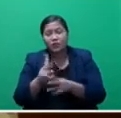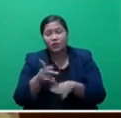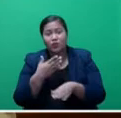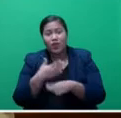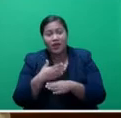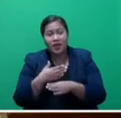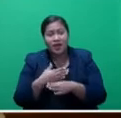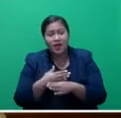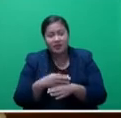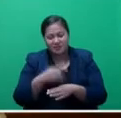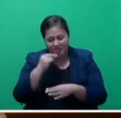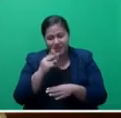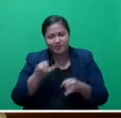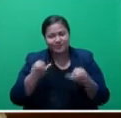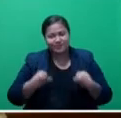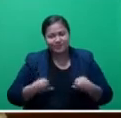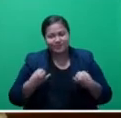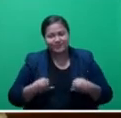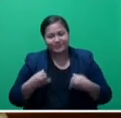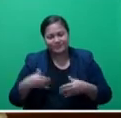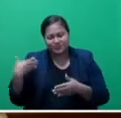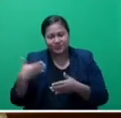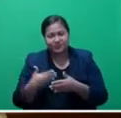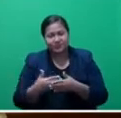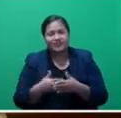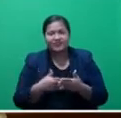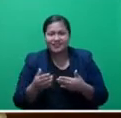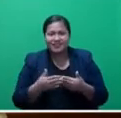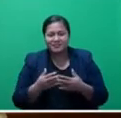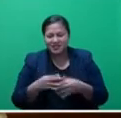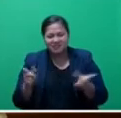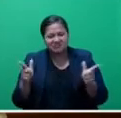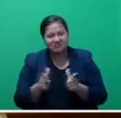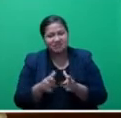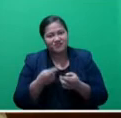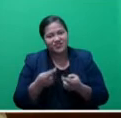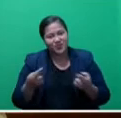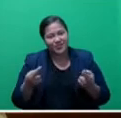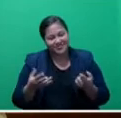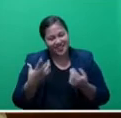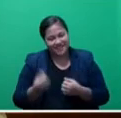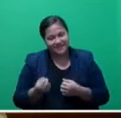able to implement despite limited resources at their stake.